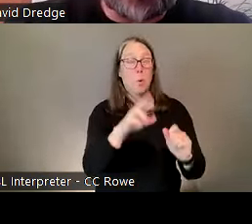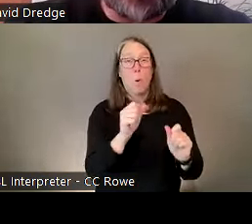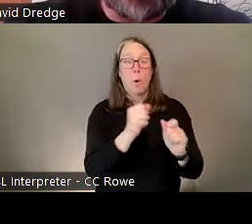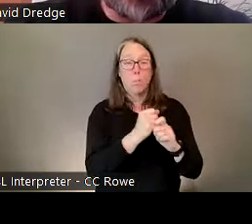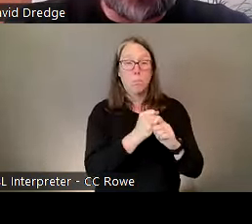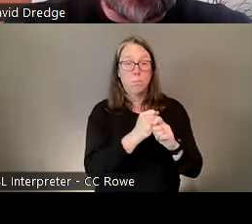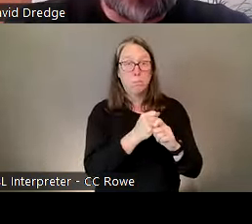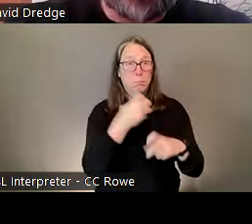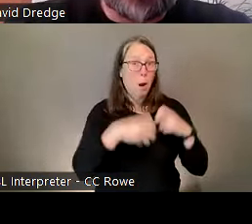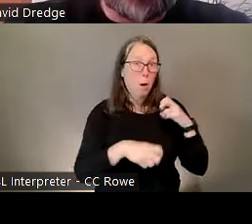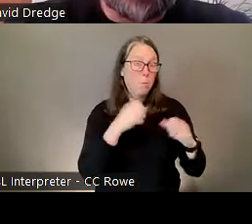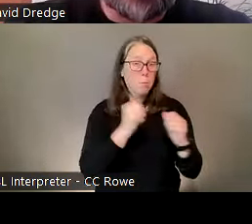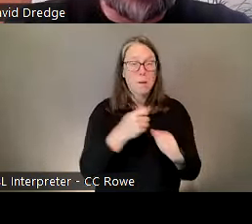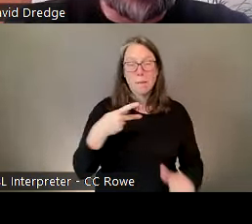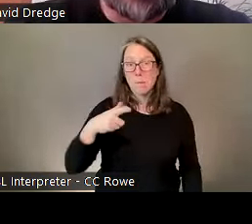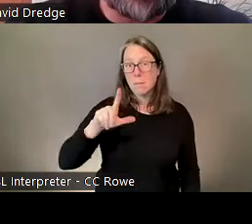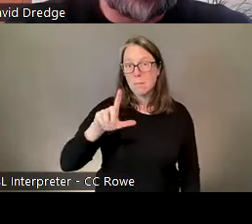that can